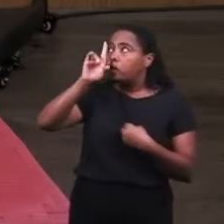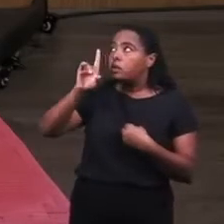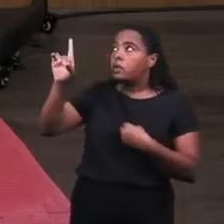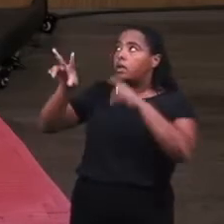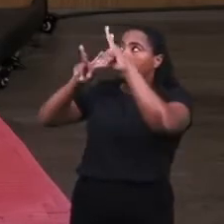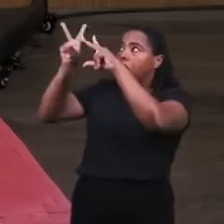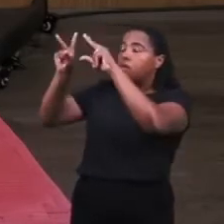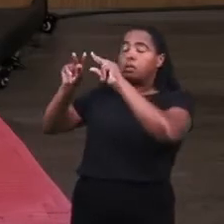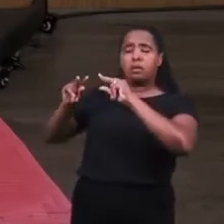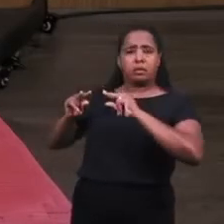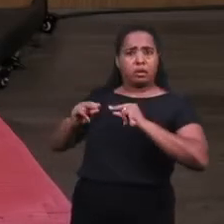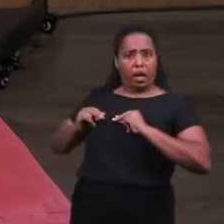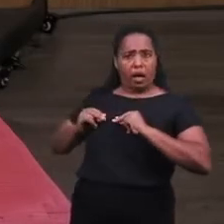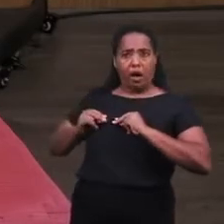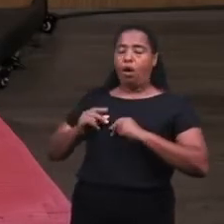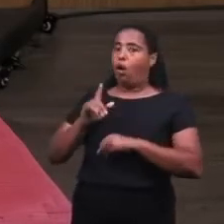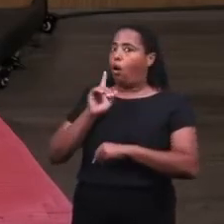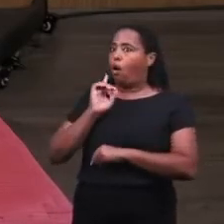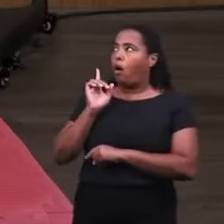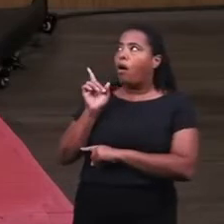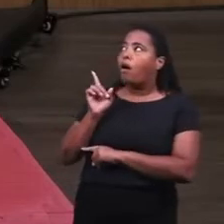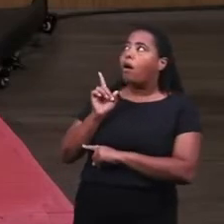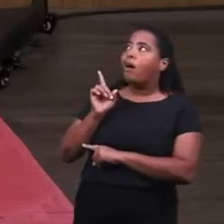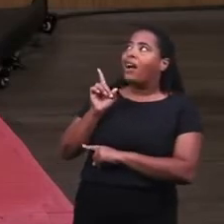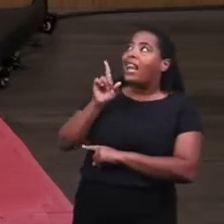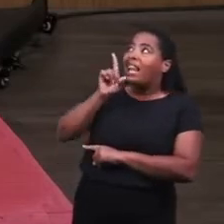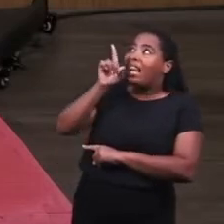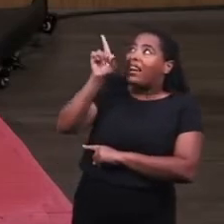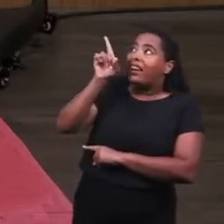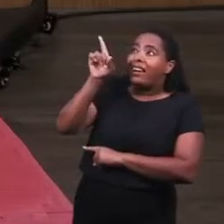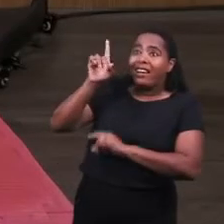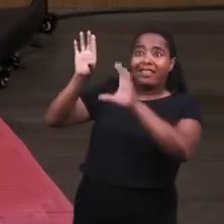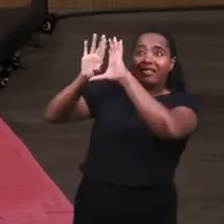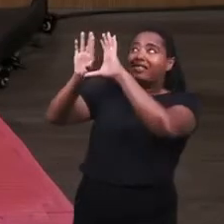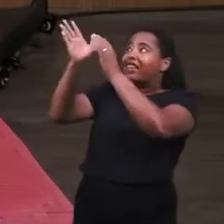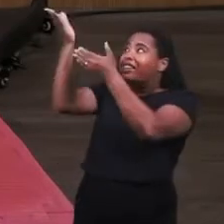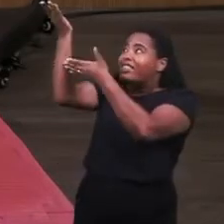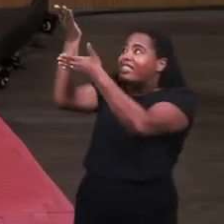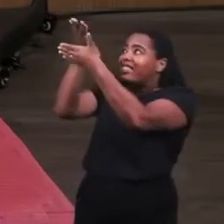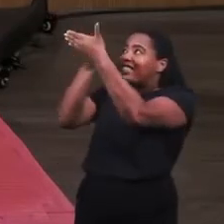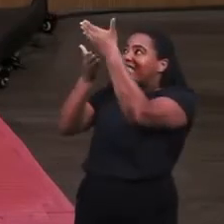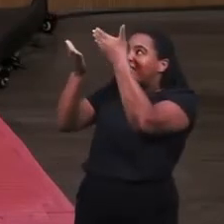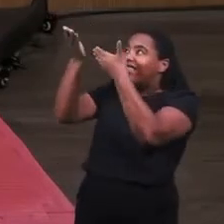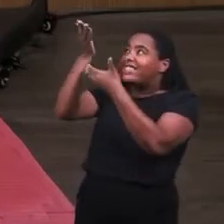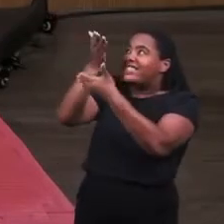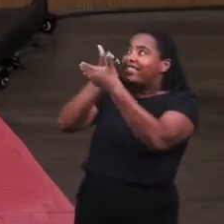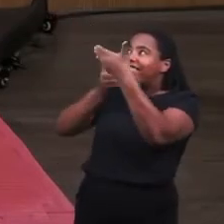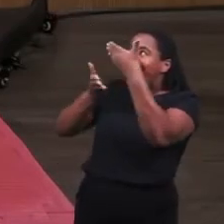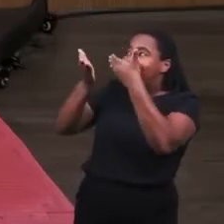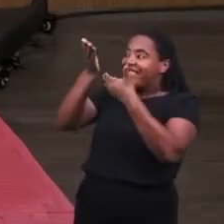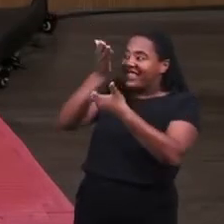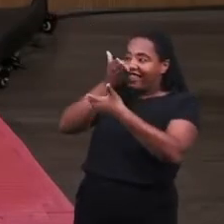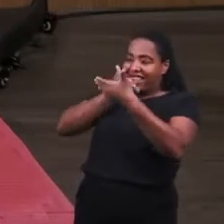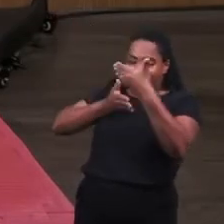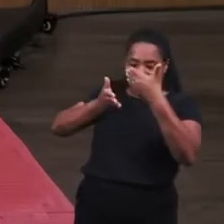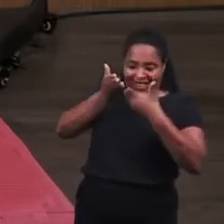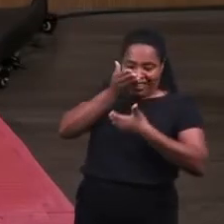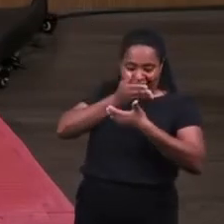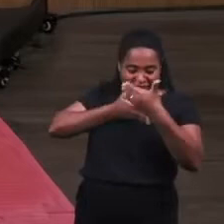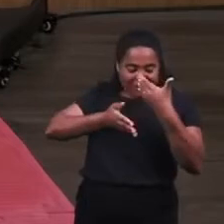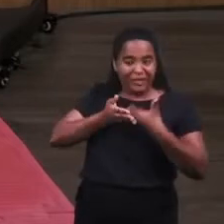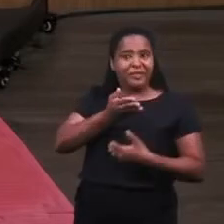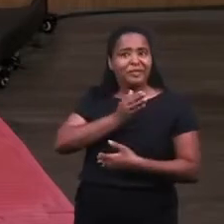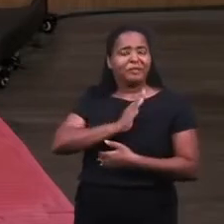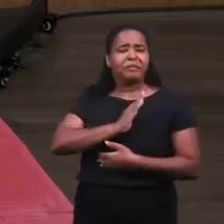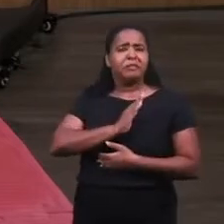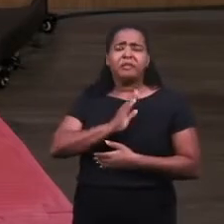why? Because this gift right here, look at this gift. It comes from up above. It comes from heaven. It